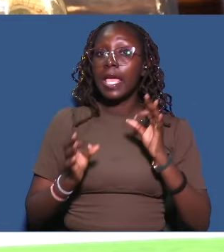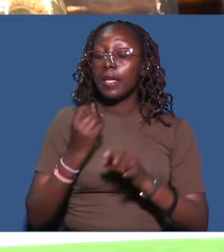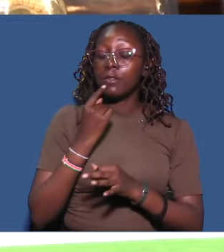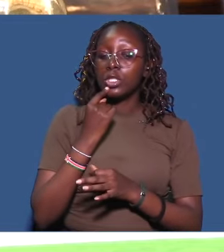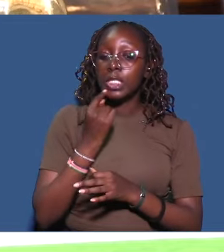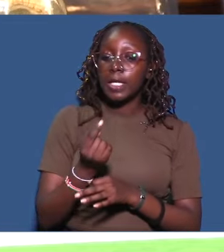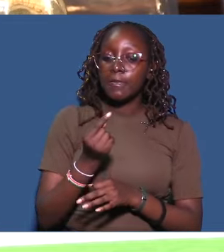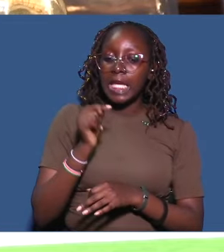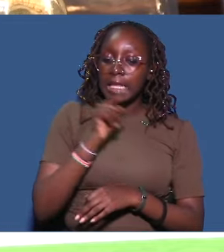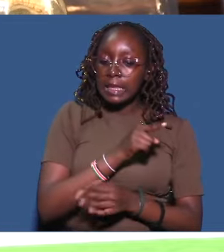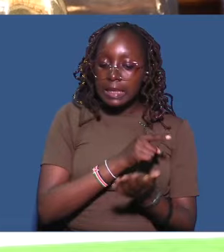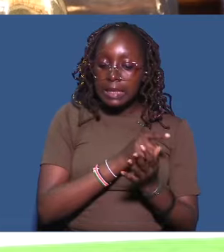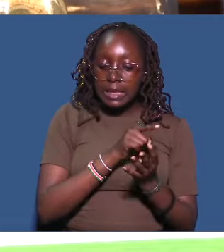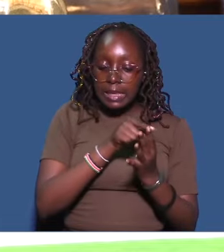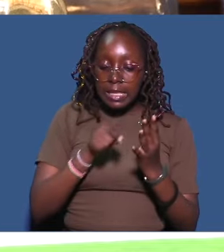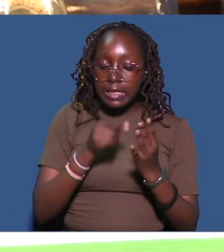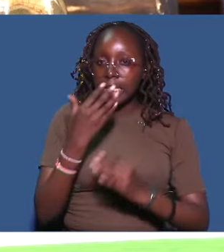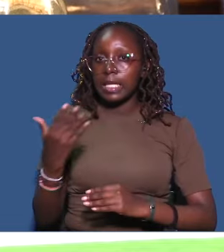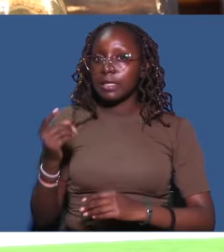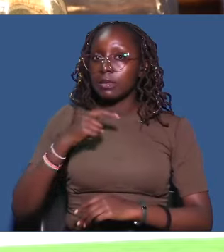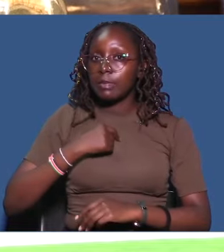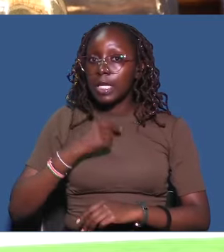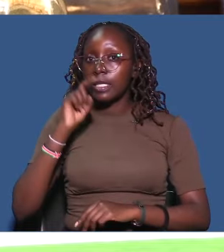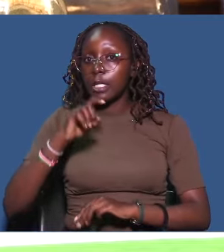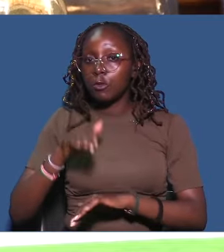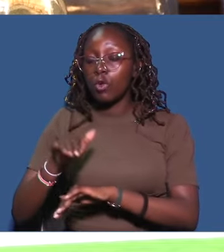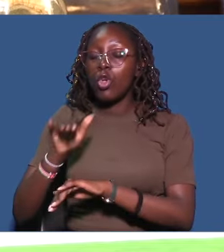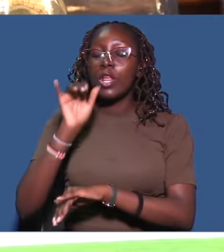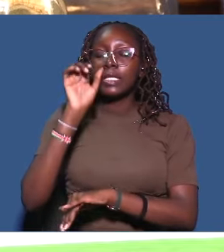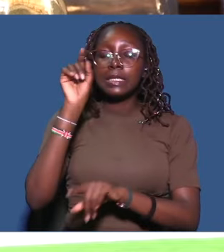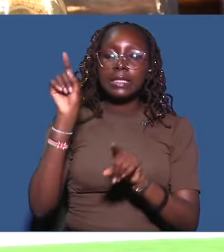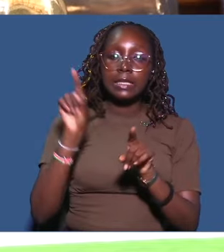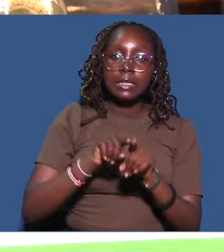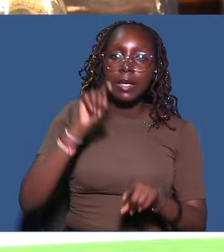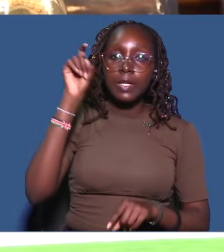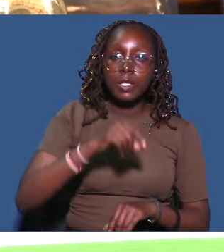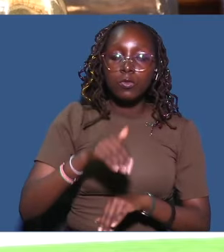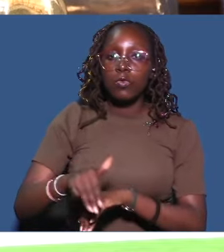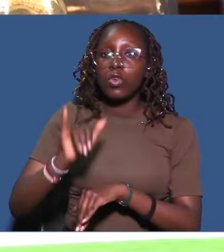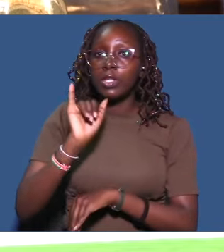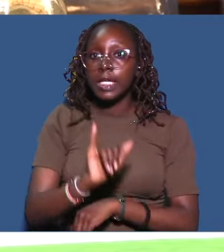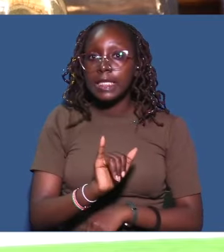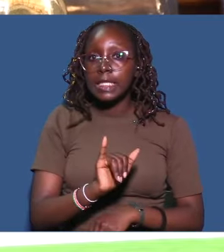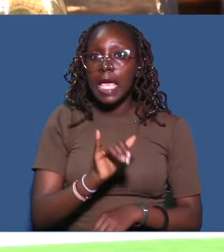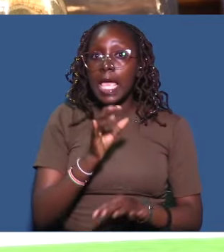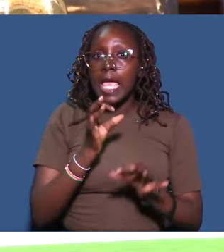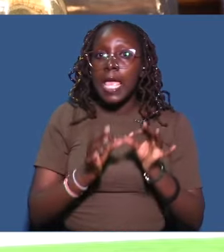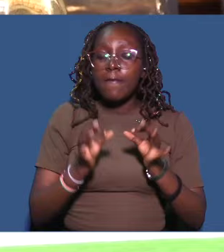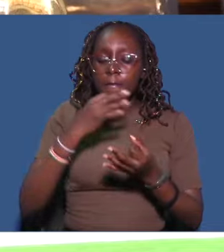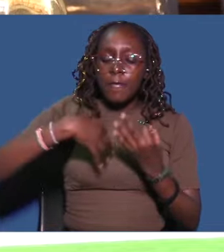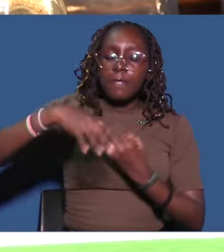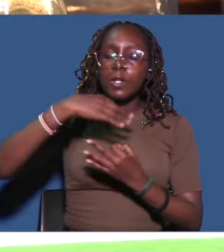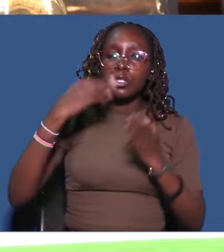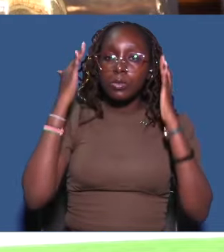these are my spiritual disciplines, I need to stay on course with them. If it's praying, commit to that prayer life. If it is